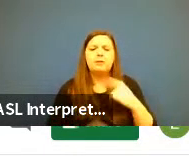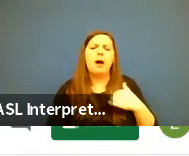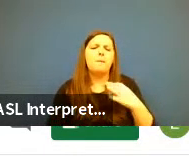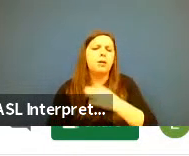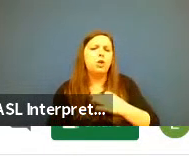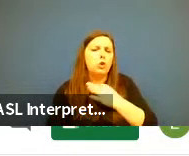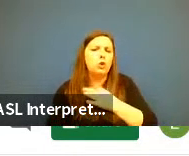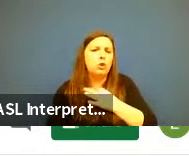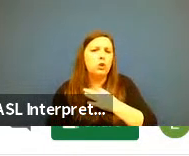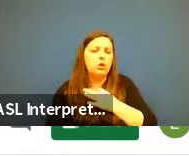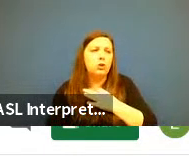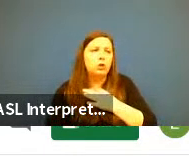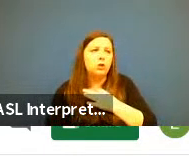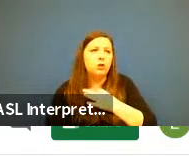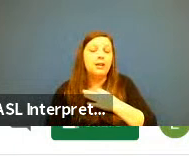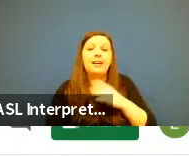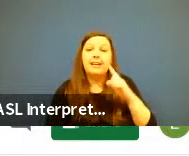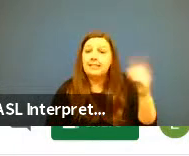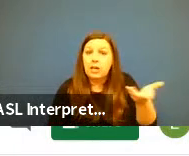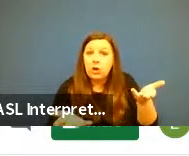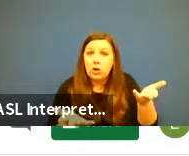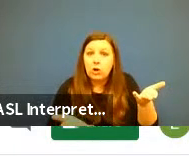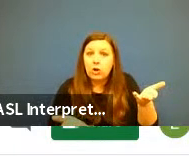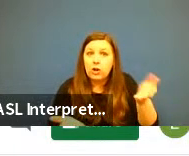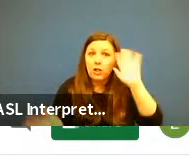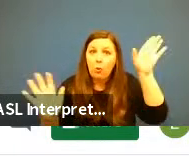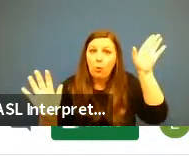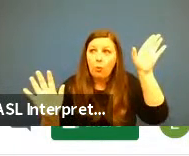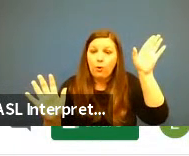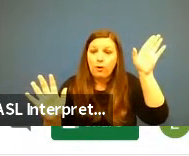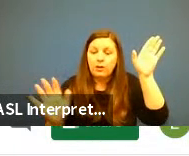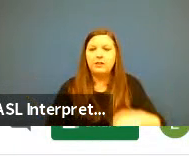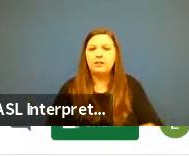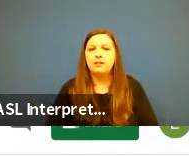does he have any? He's here. There Hello. Okay.